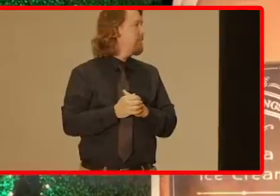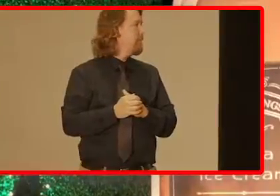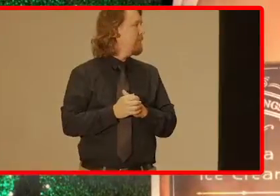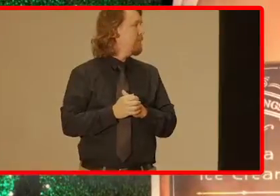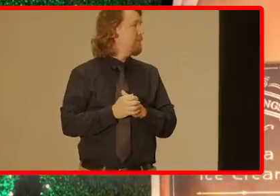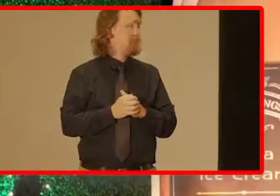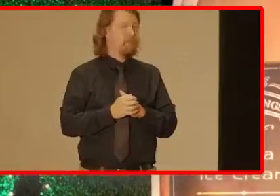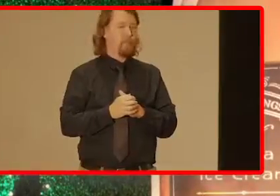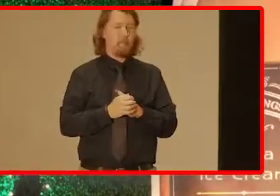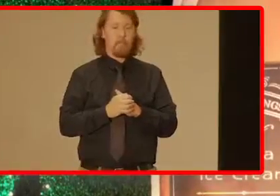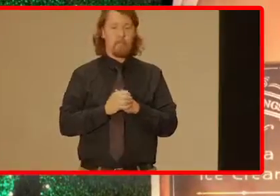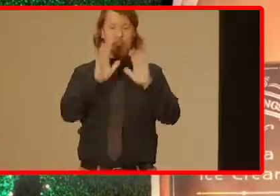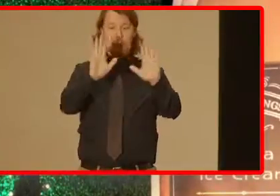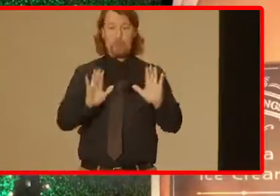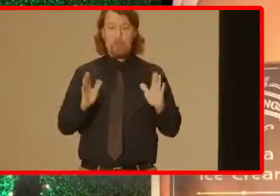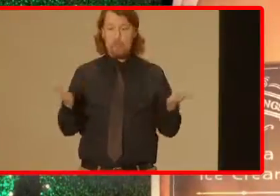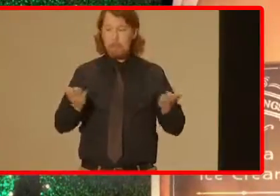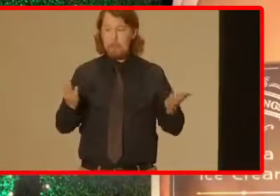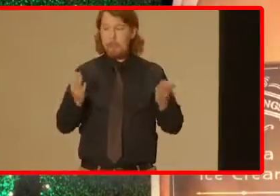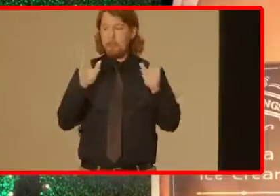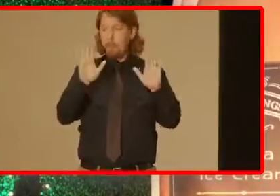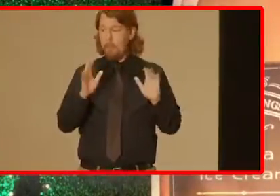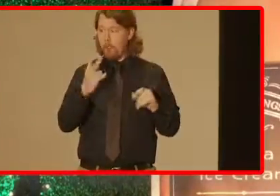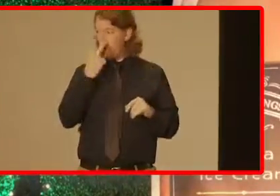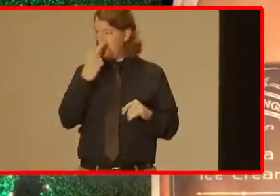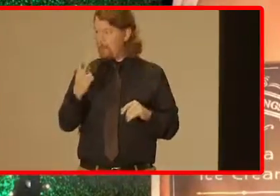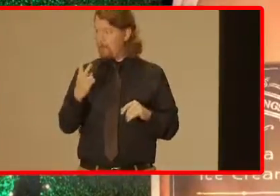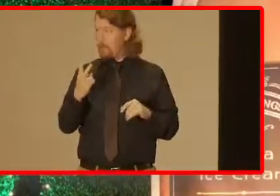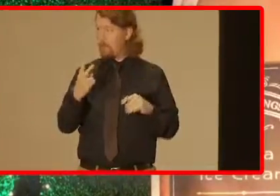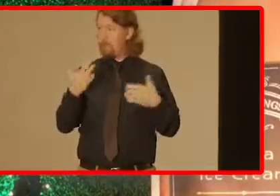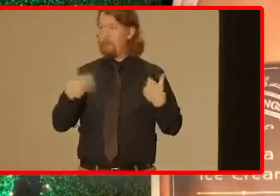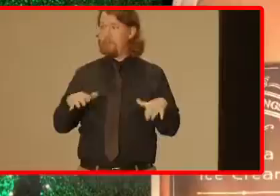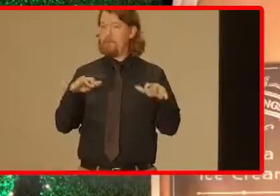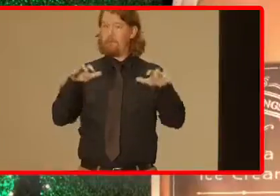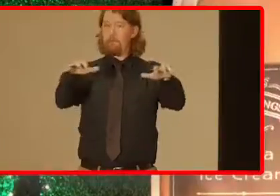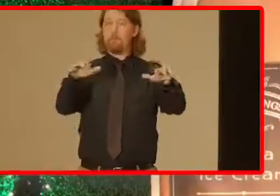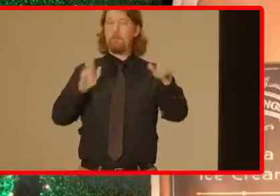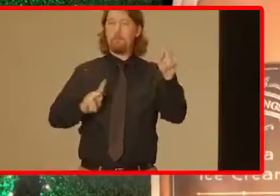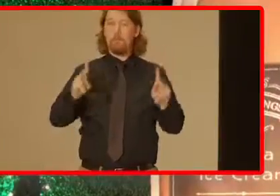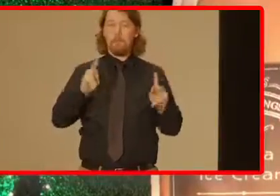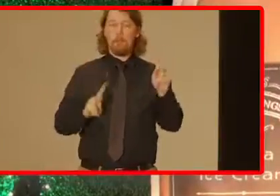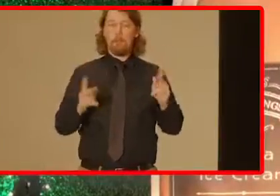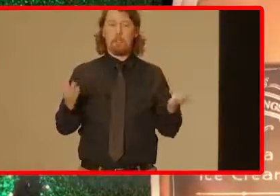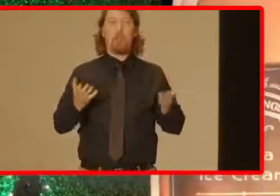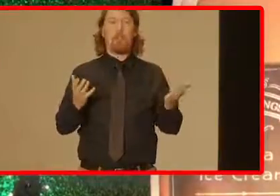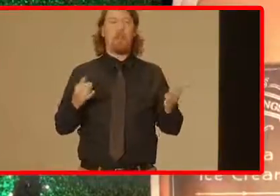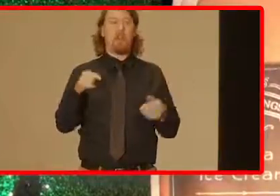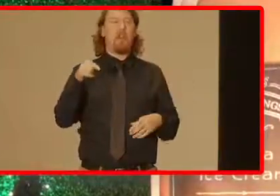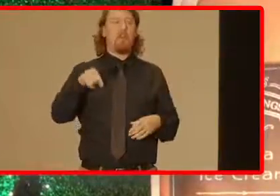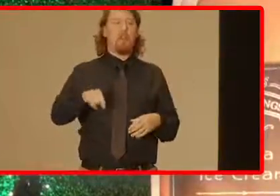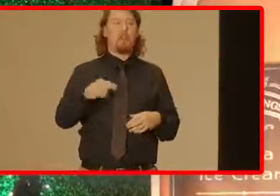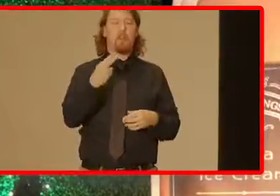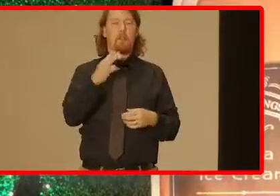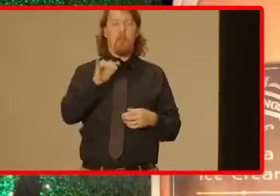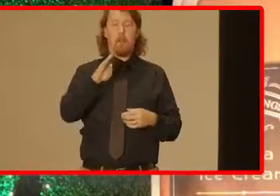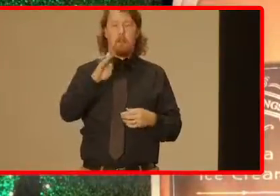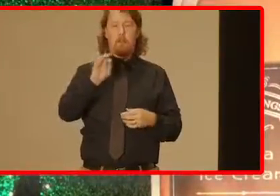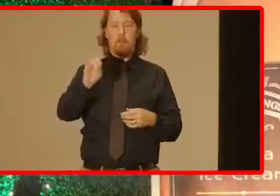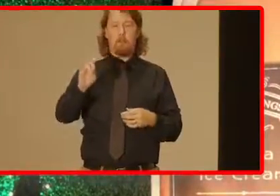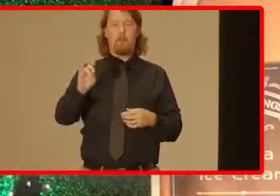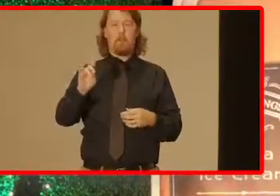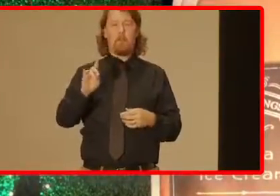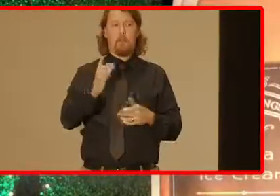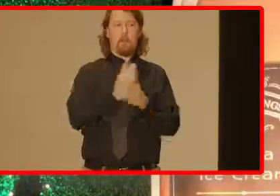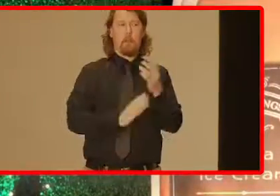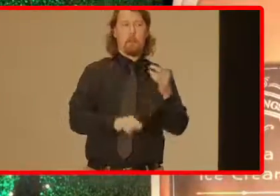It's so great to be here, and it's wonderful to see such a sizable crowd. And the fact is, this is a hybrid event, and look at the